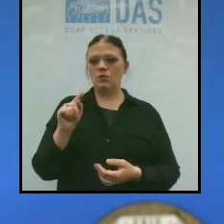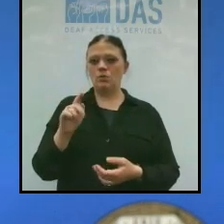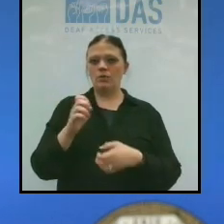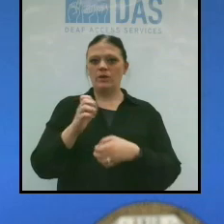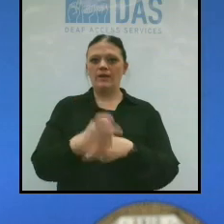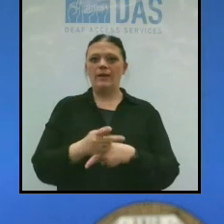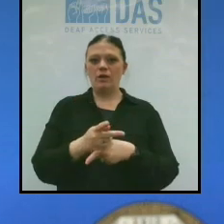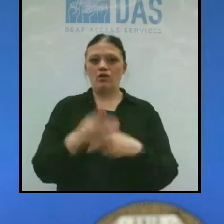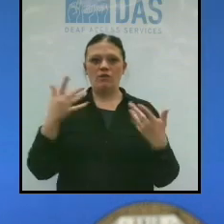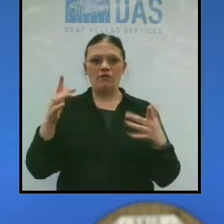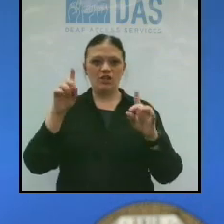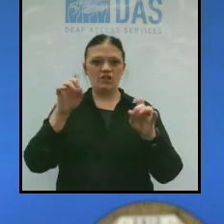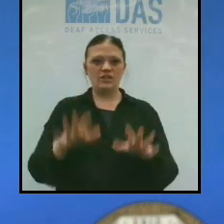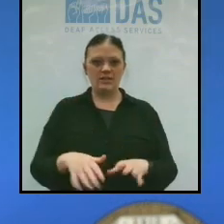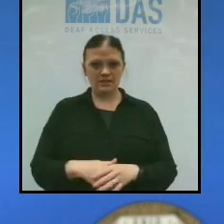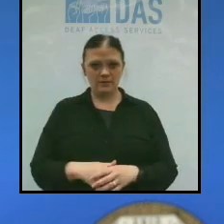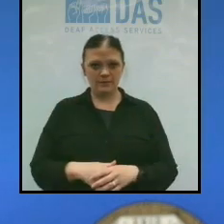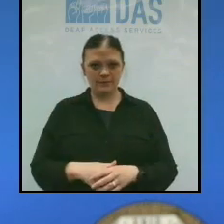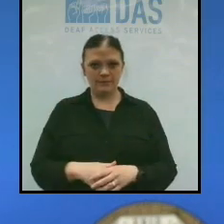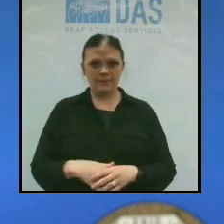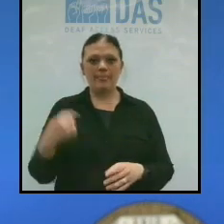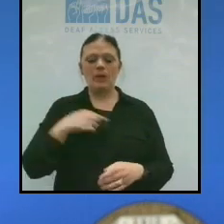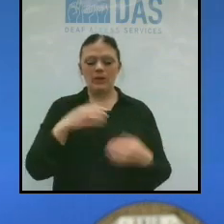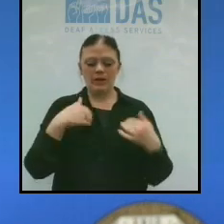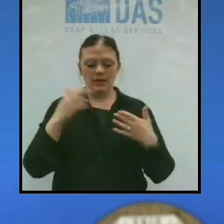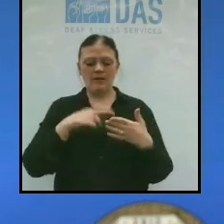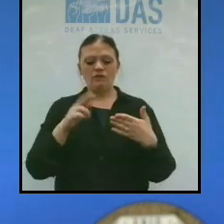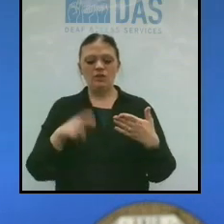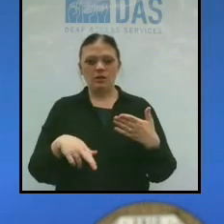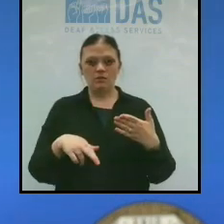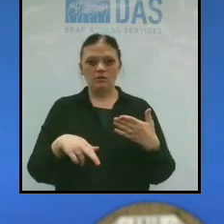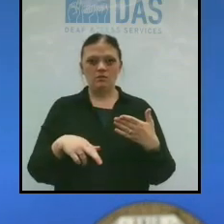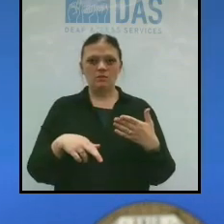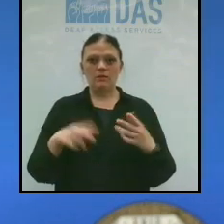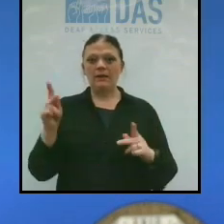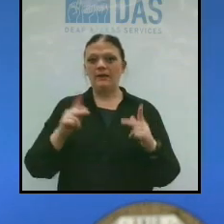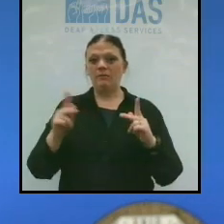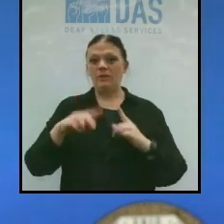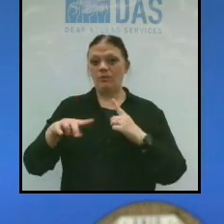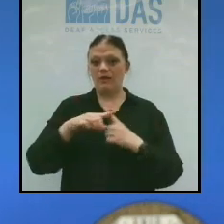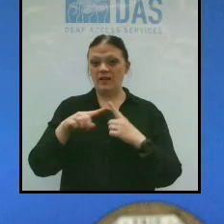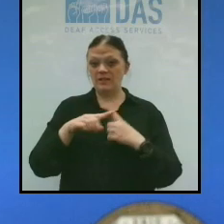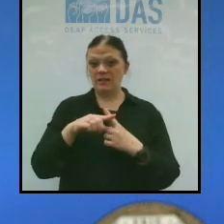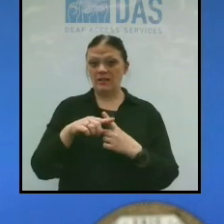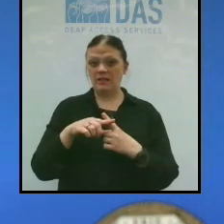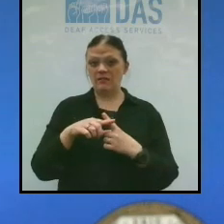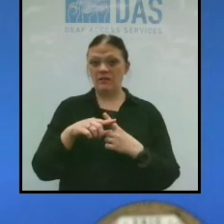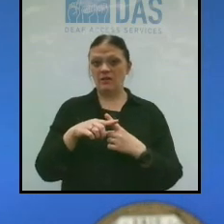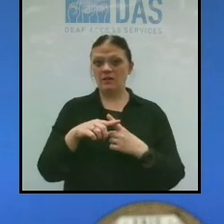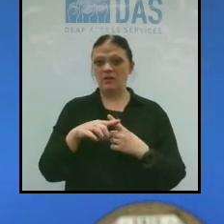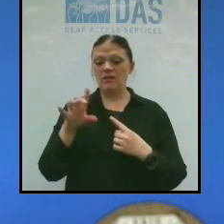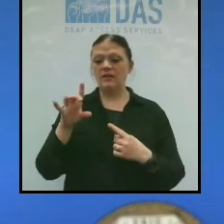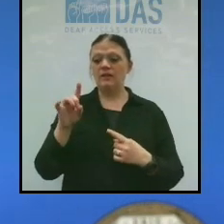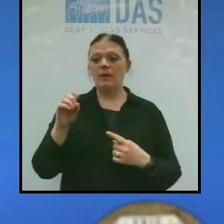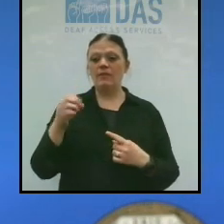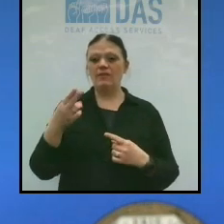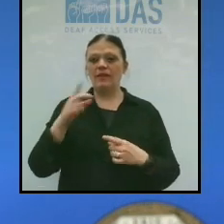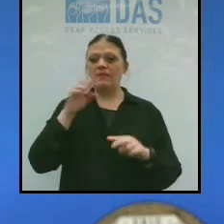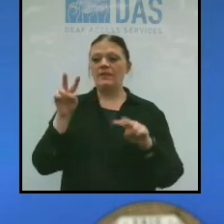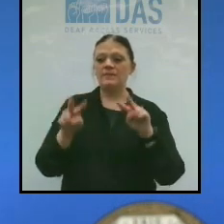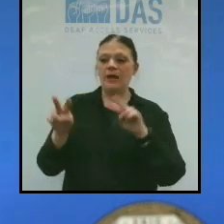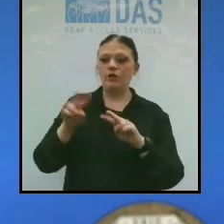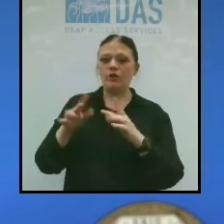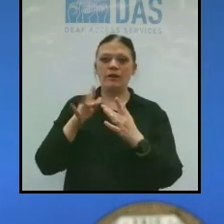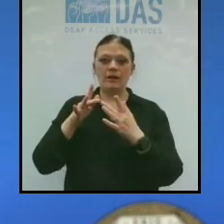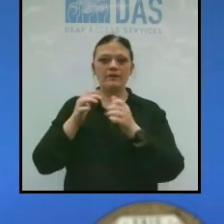tested, and we do have results with regards to those, and the individuals that are positive, our Department of Health is monitoring and doing